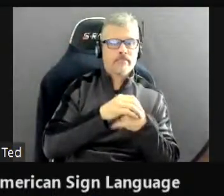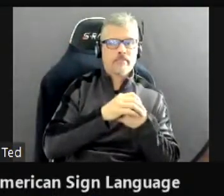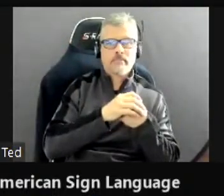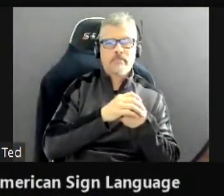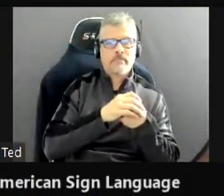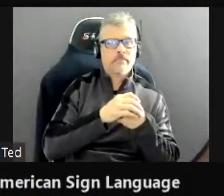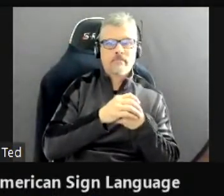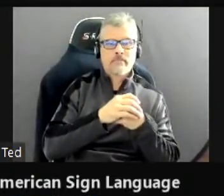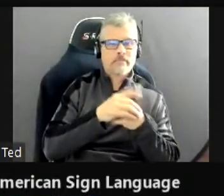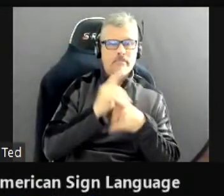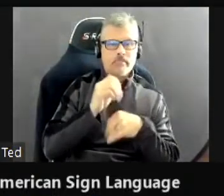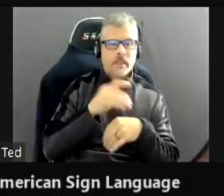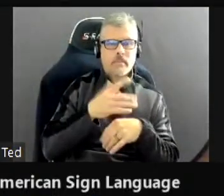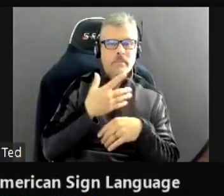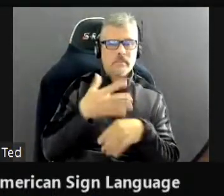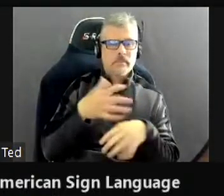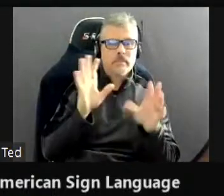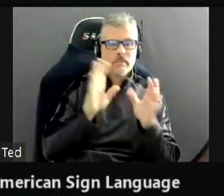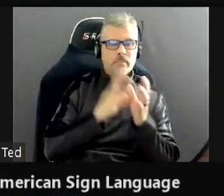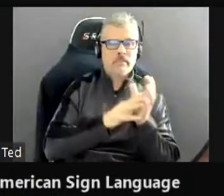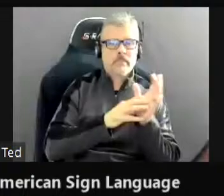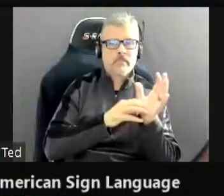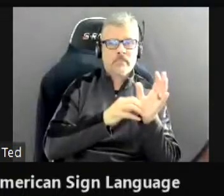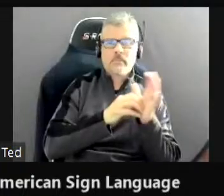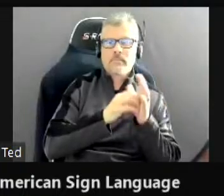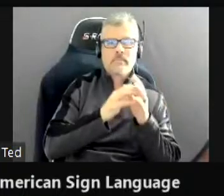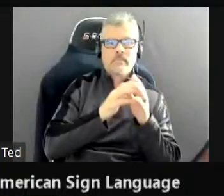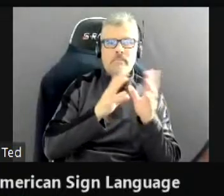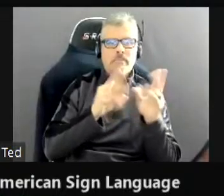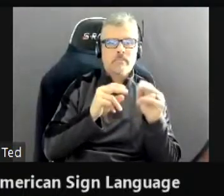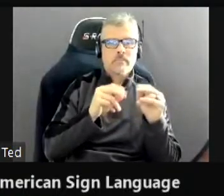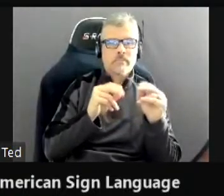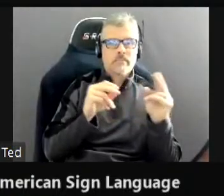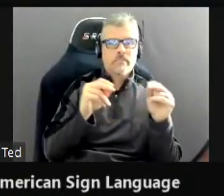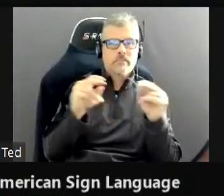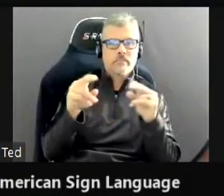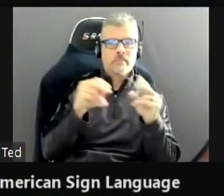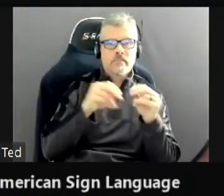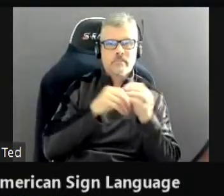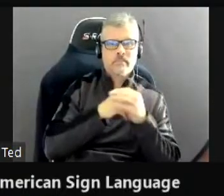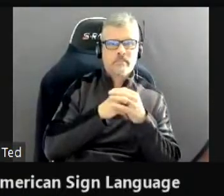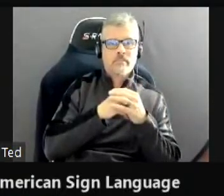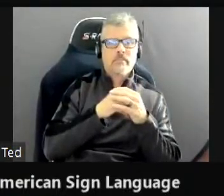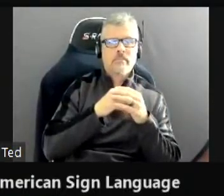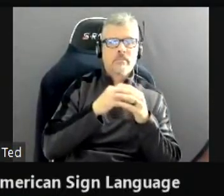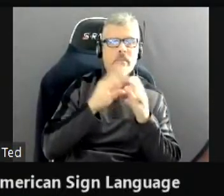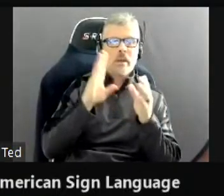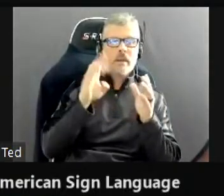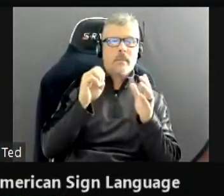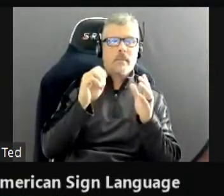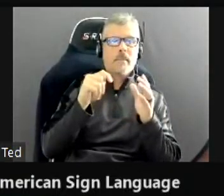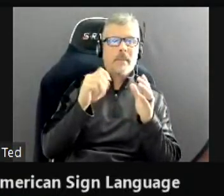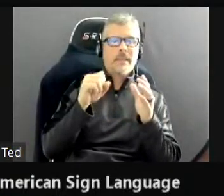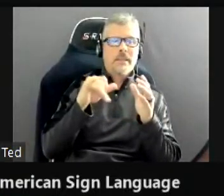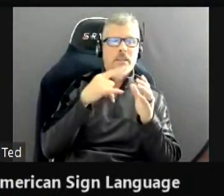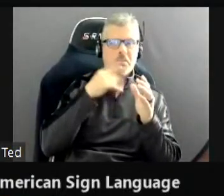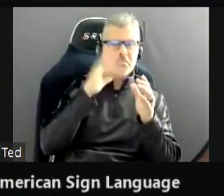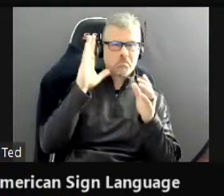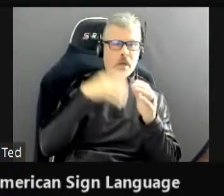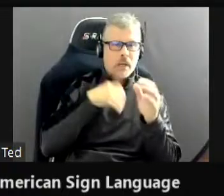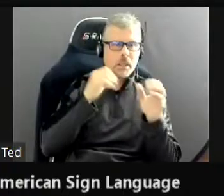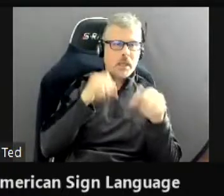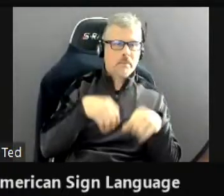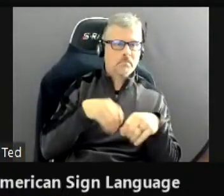Not Tom does not want to do it. Who does want to do it? Nobody. Oh, great. Thank you, Betsy. That we appreciate that. No